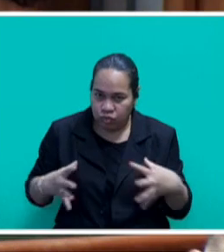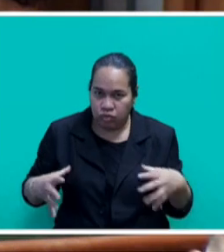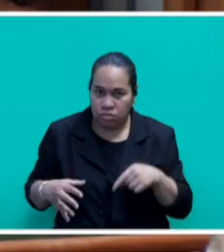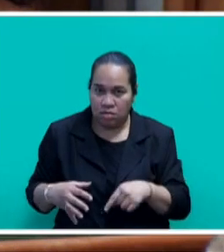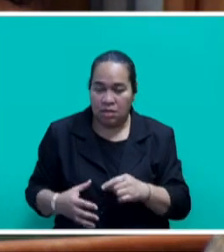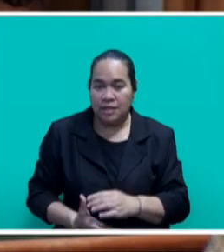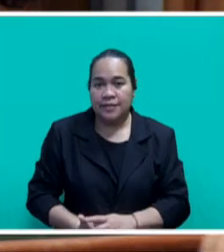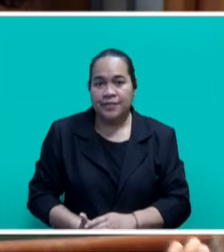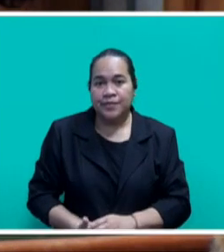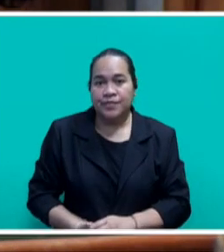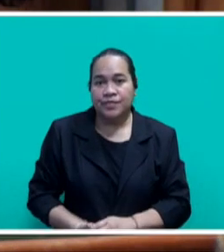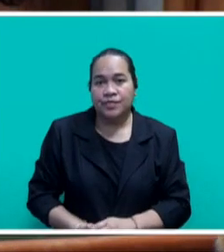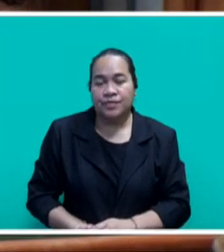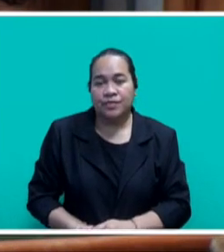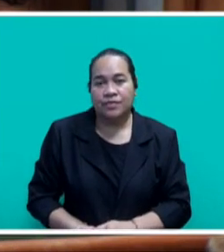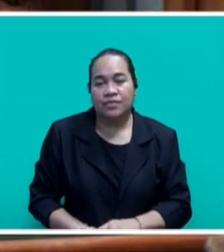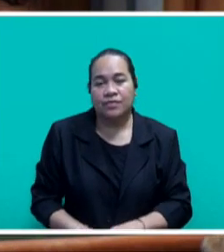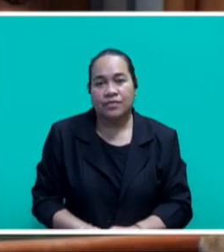Mr. Speaker, sir,